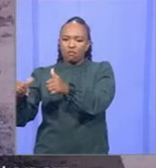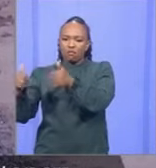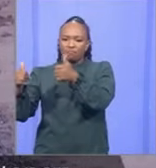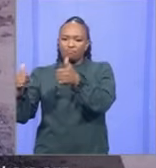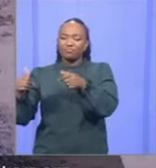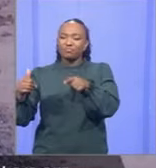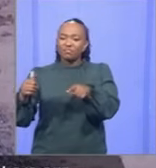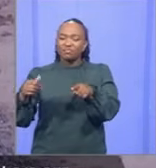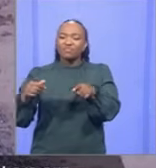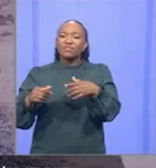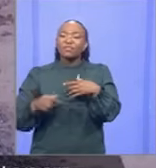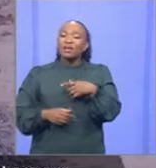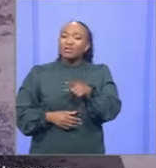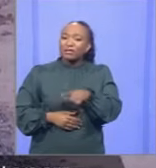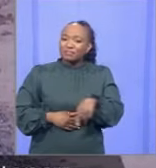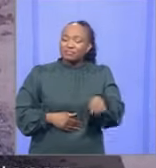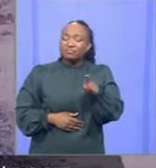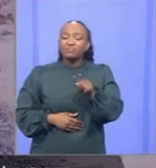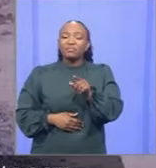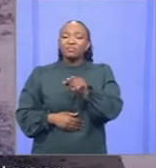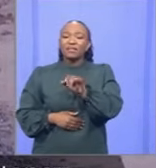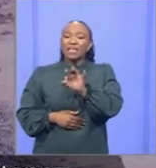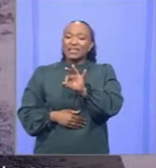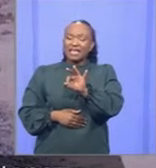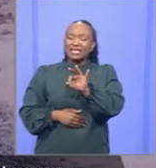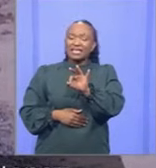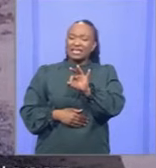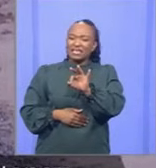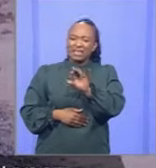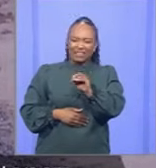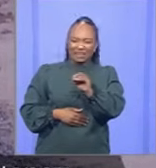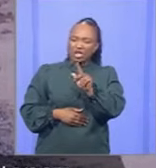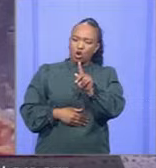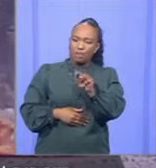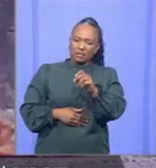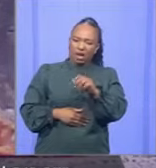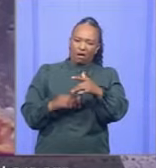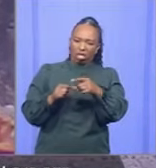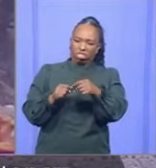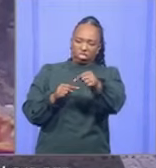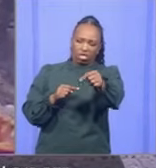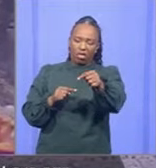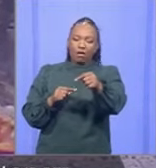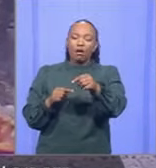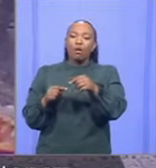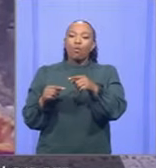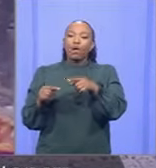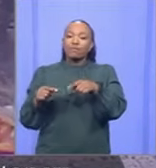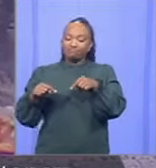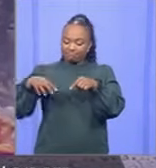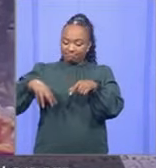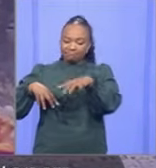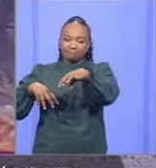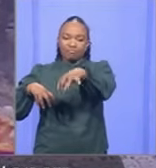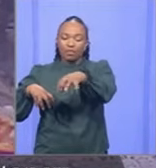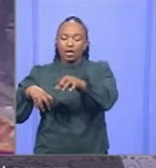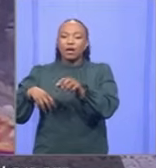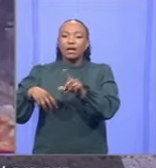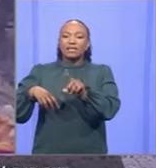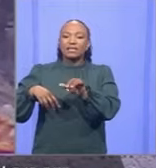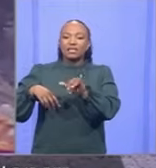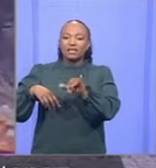di le 39 e golaganya dipolase dingwe tsa masepala wa selegae wa Ditsobotla le toropo ya Lichtenburg.